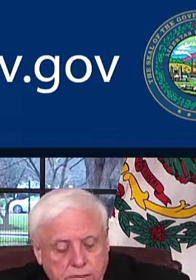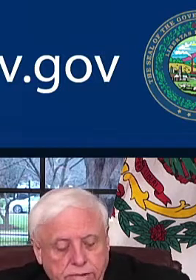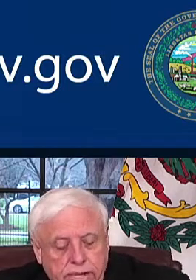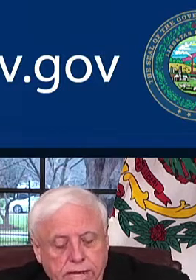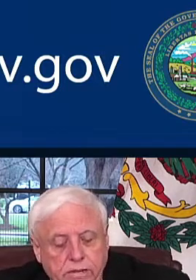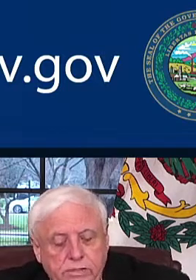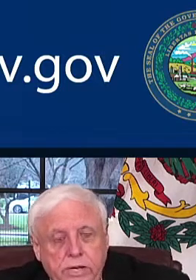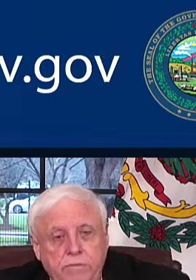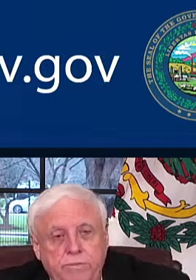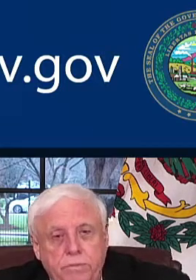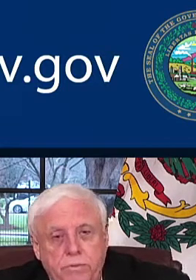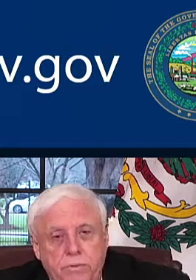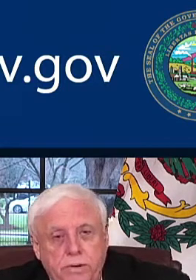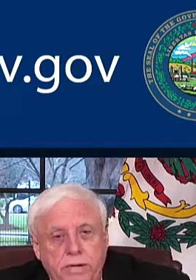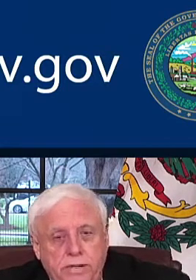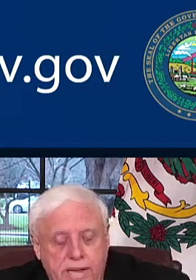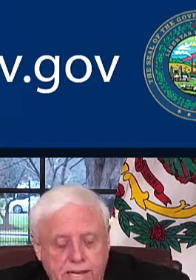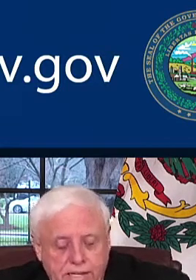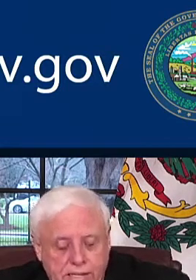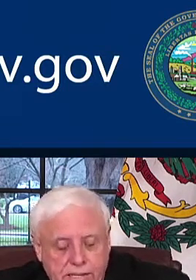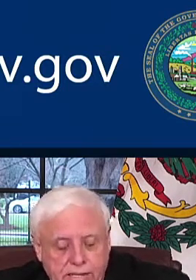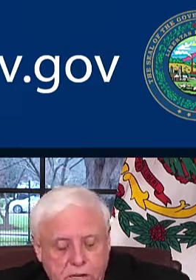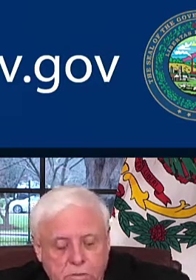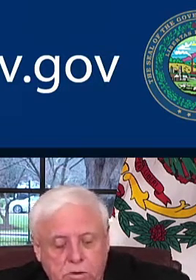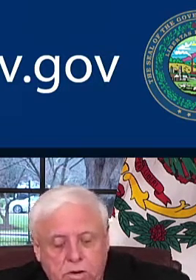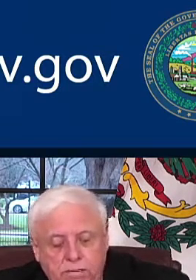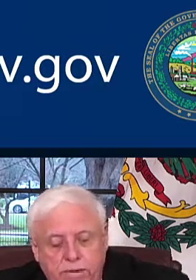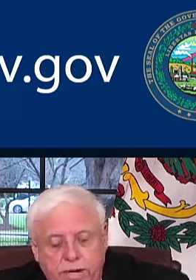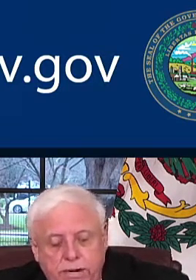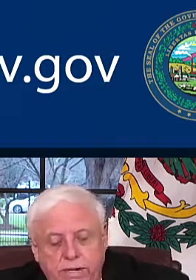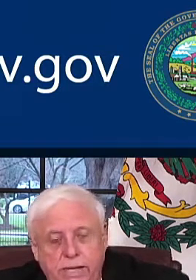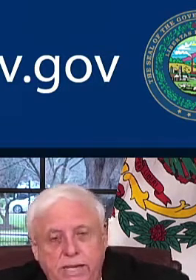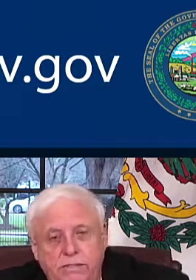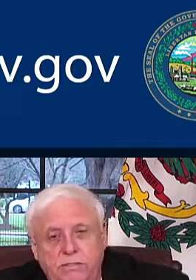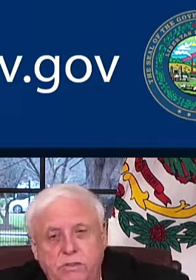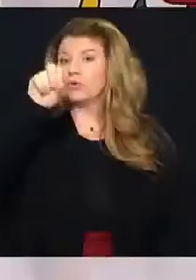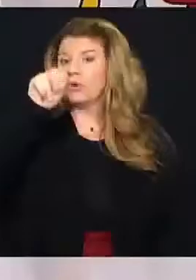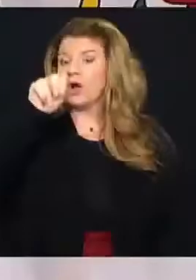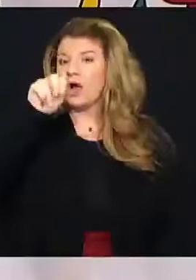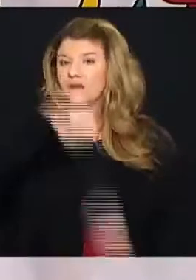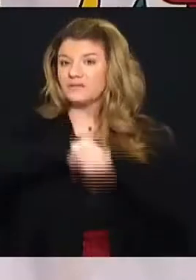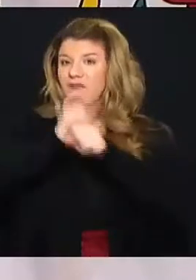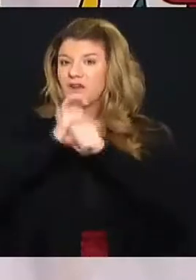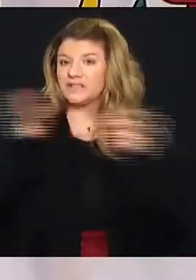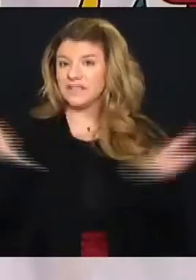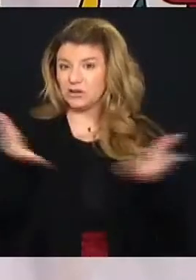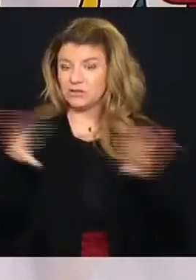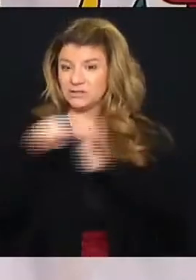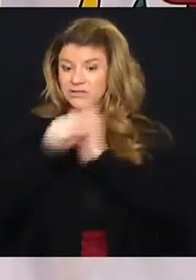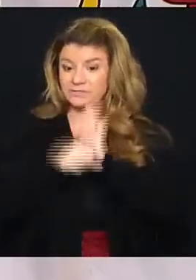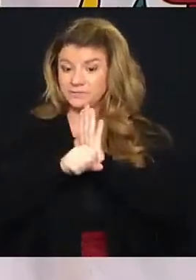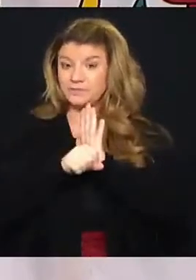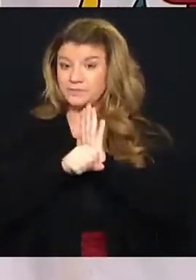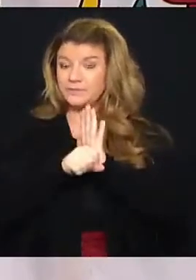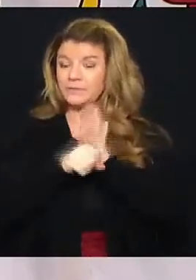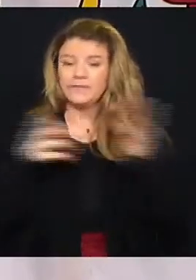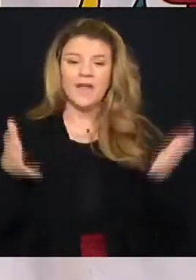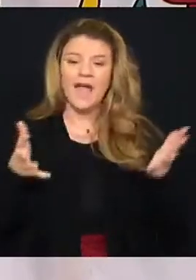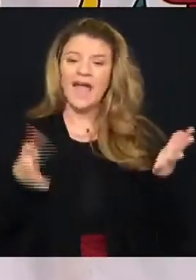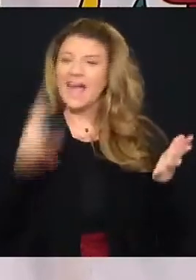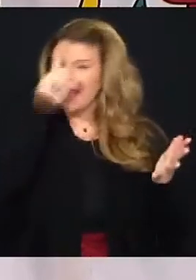We have now jumped from 3 to 18 Omicron variant cases across the state, and it will